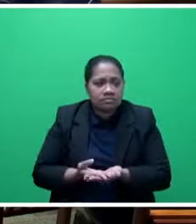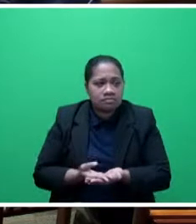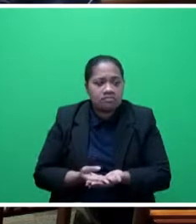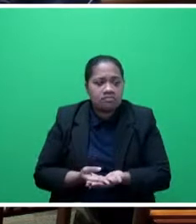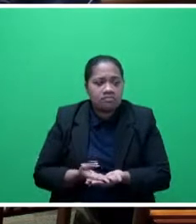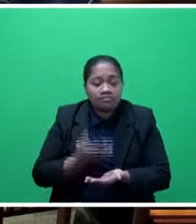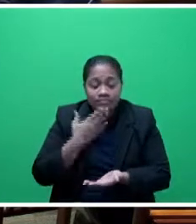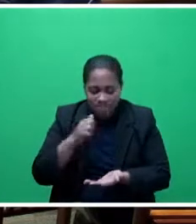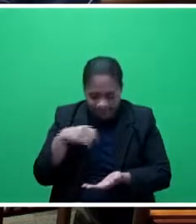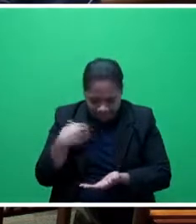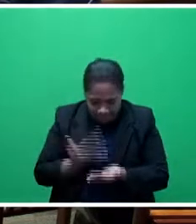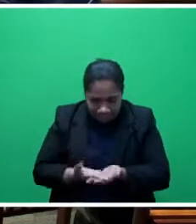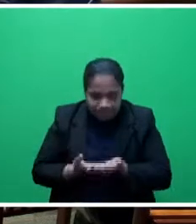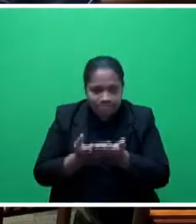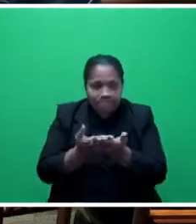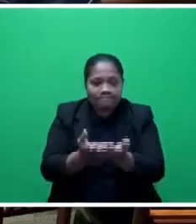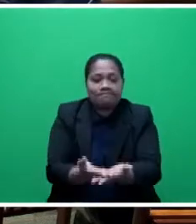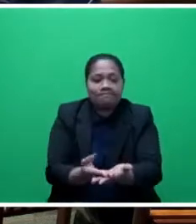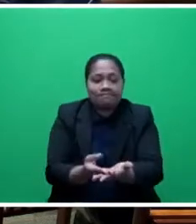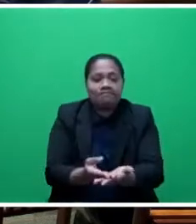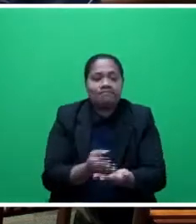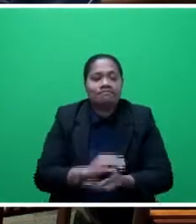Please hand the reports to the Secretary General.